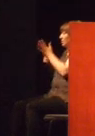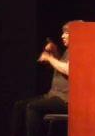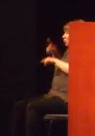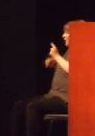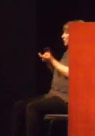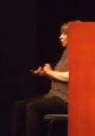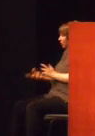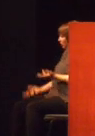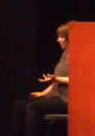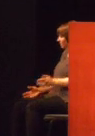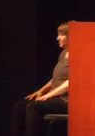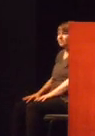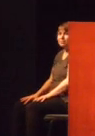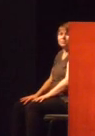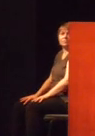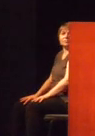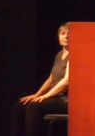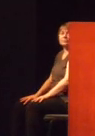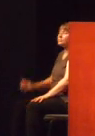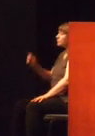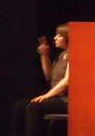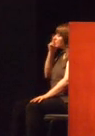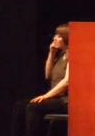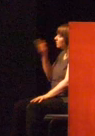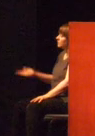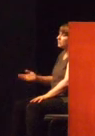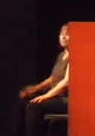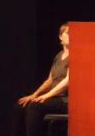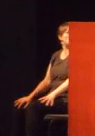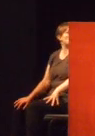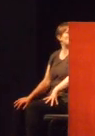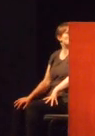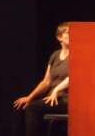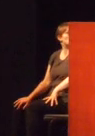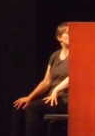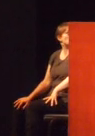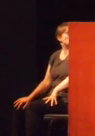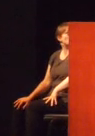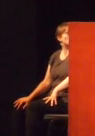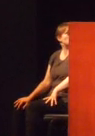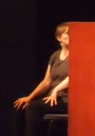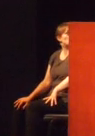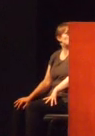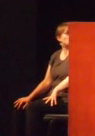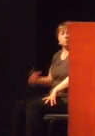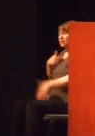about racism. So, let's see. I want to take a...